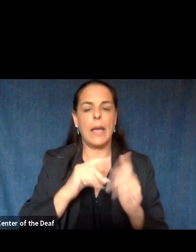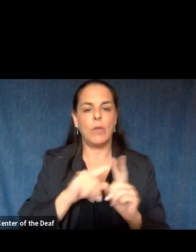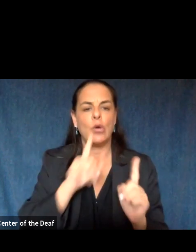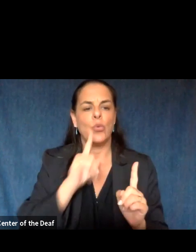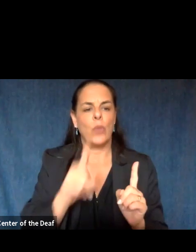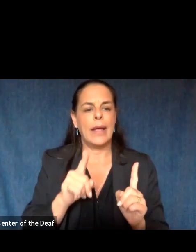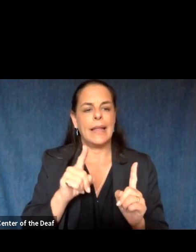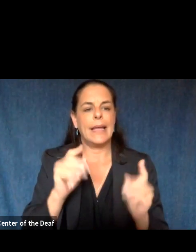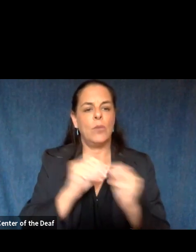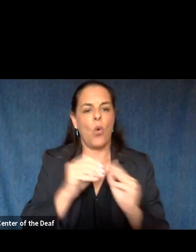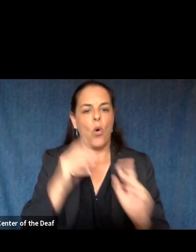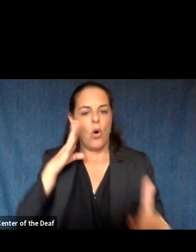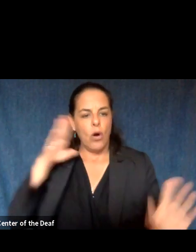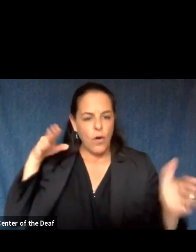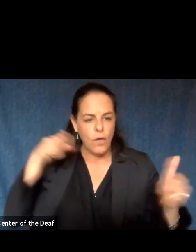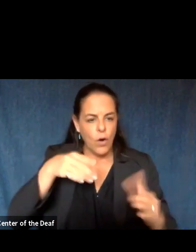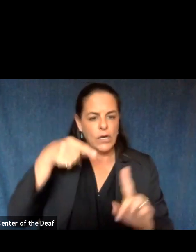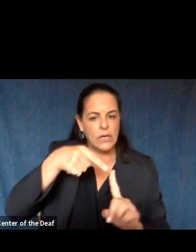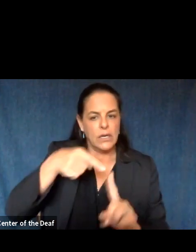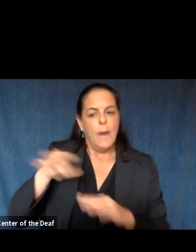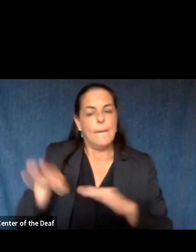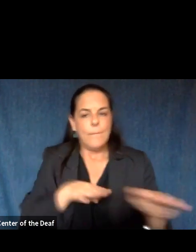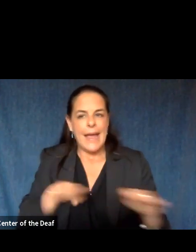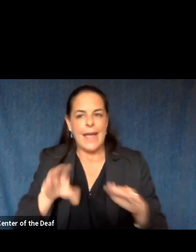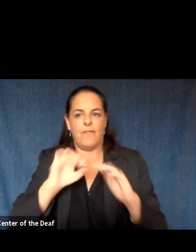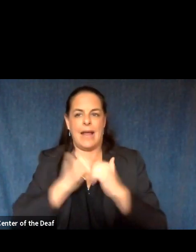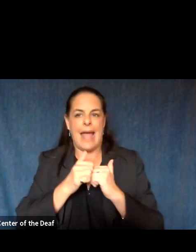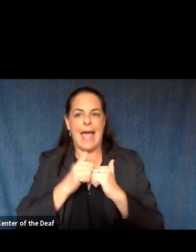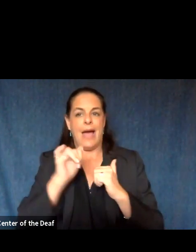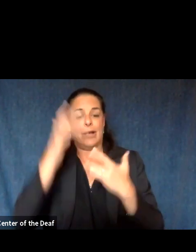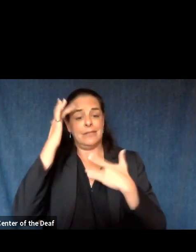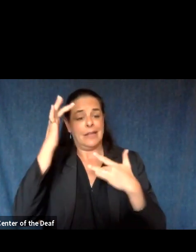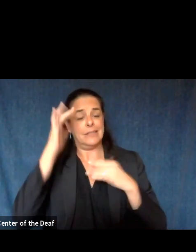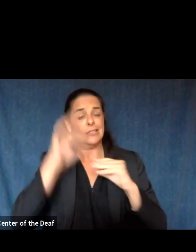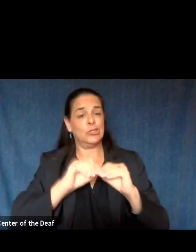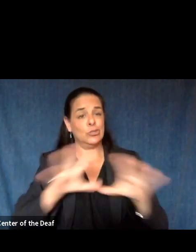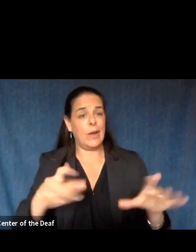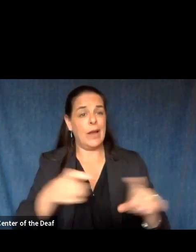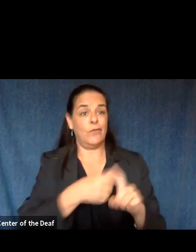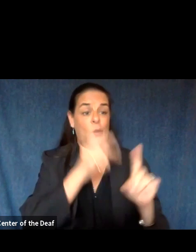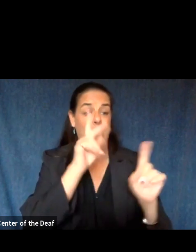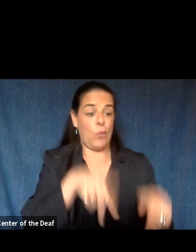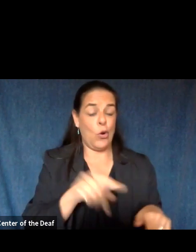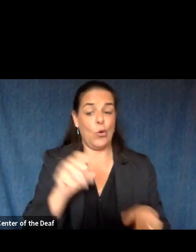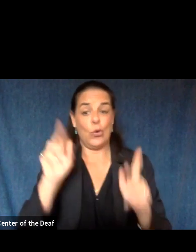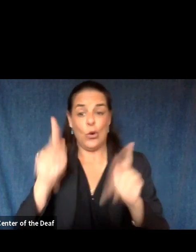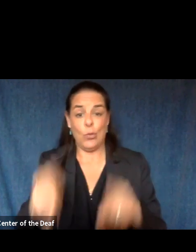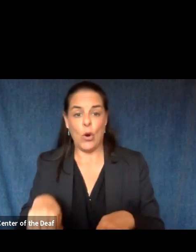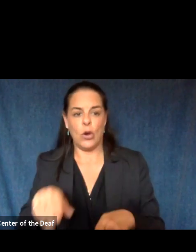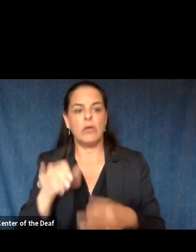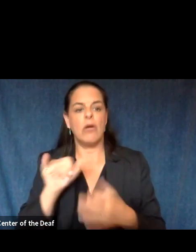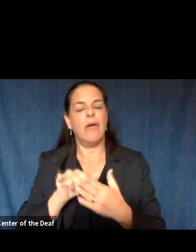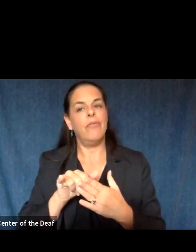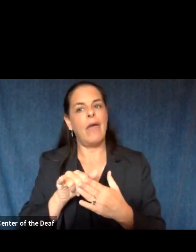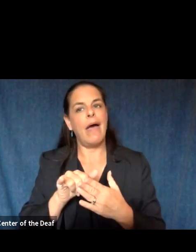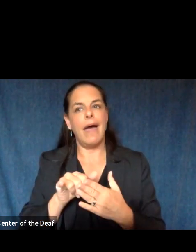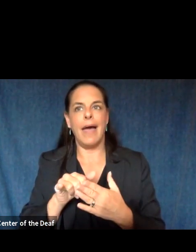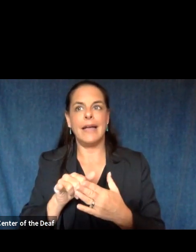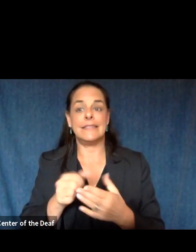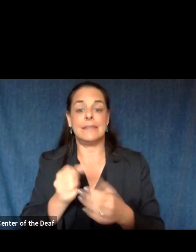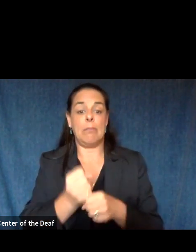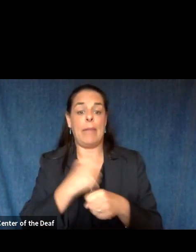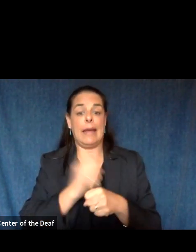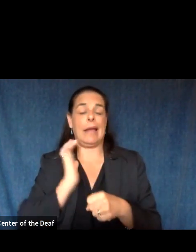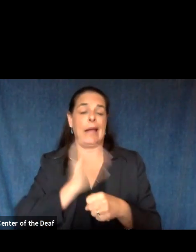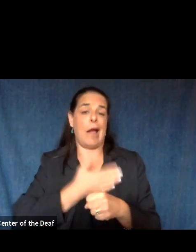about behavior and the way this disease spreads from person to person that is informing the recommendations that we're making. And